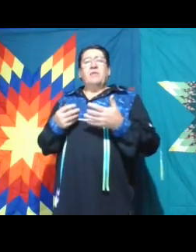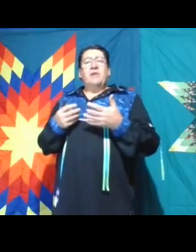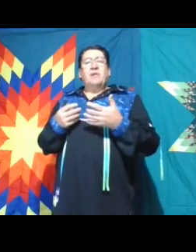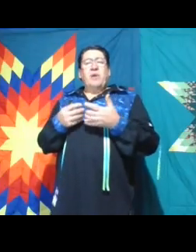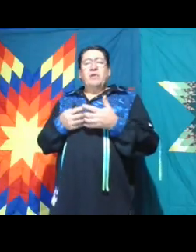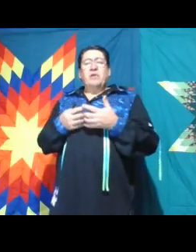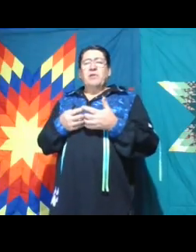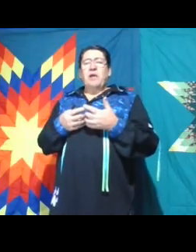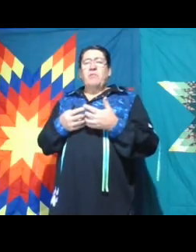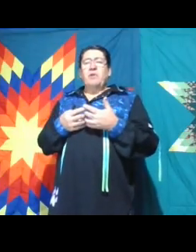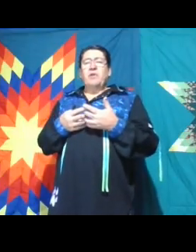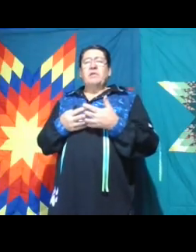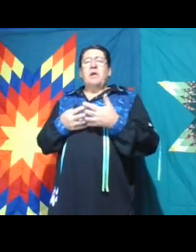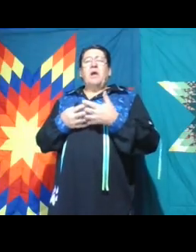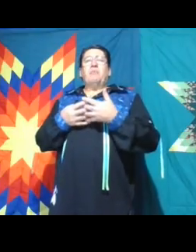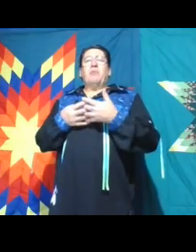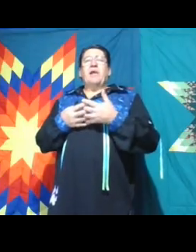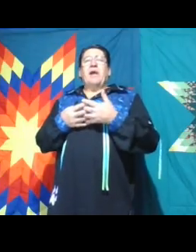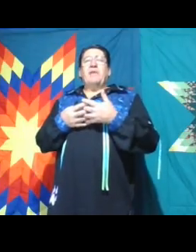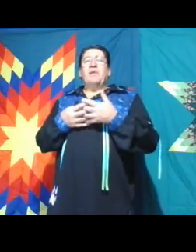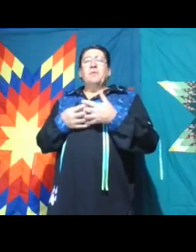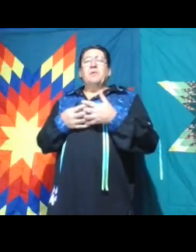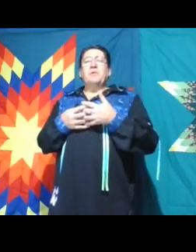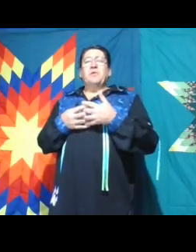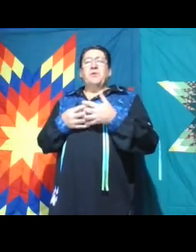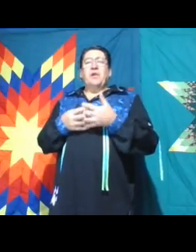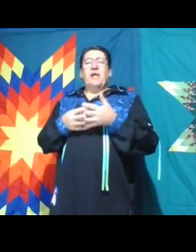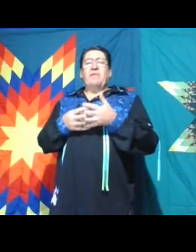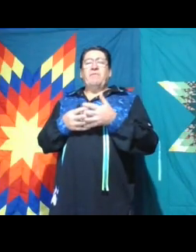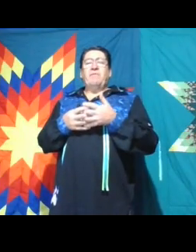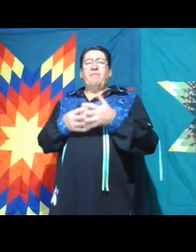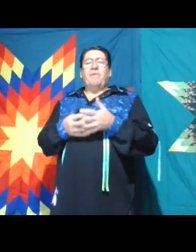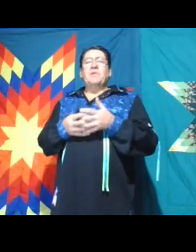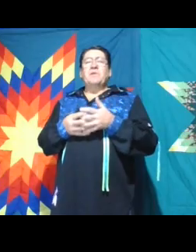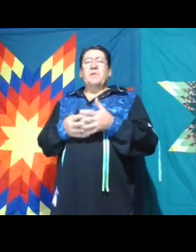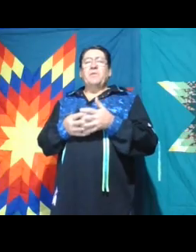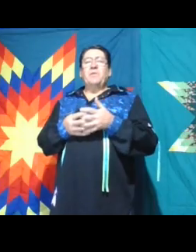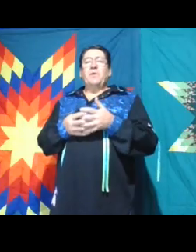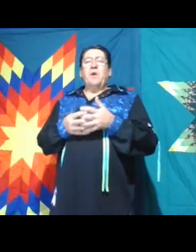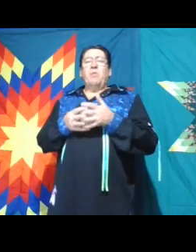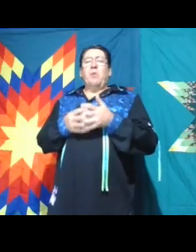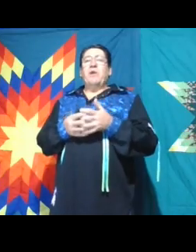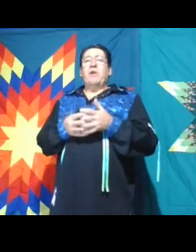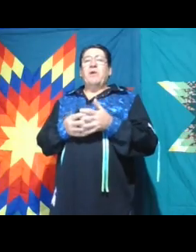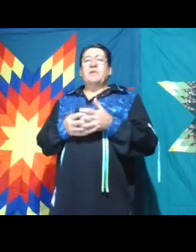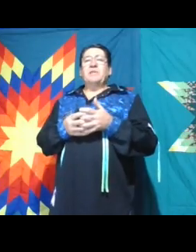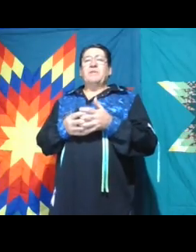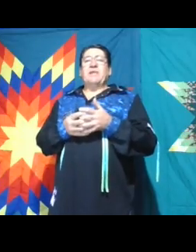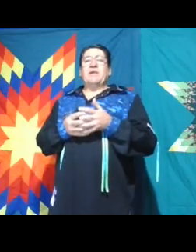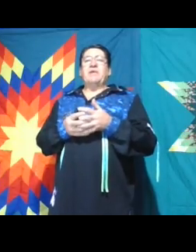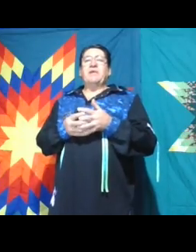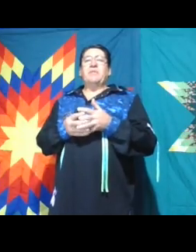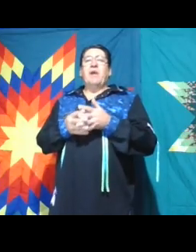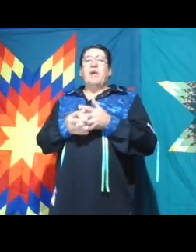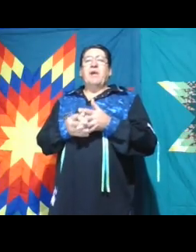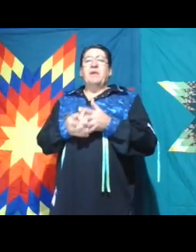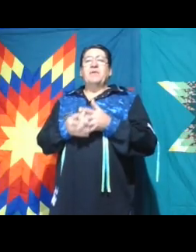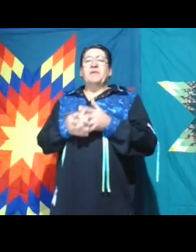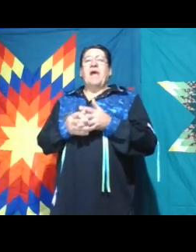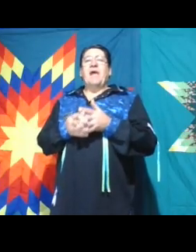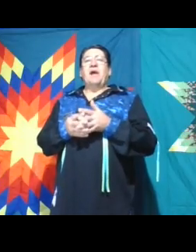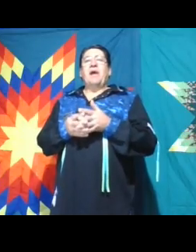contact, I don't want to spend too much time on this, but again, those who took the first 2 webinars of the series